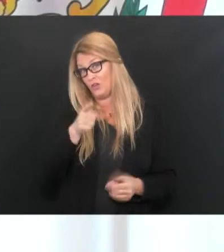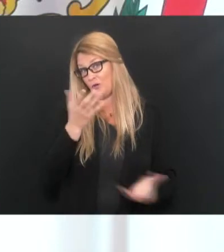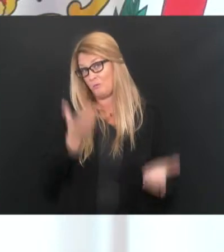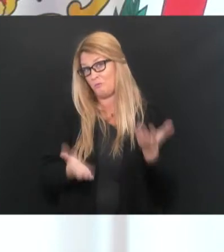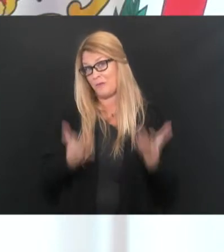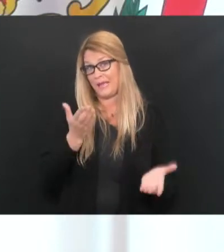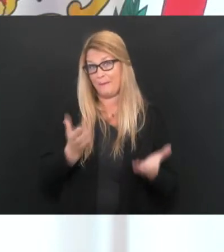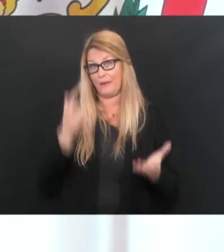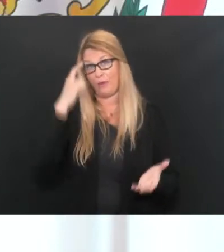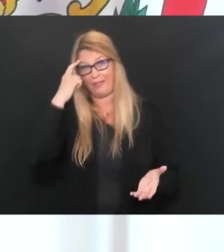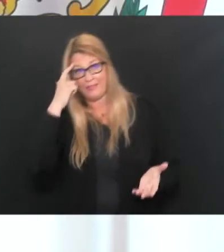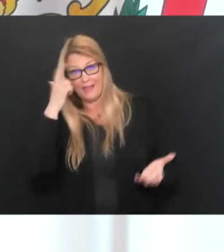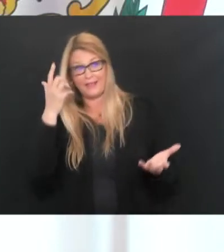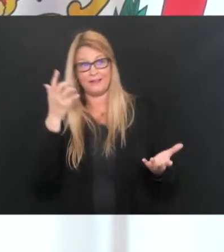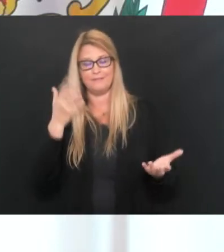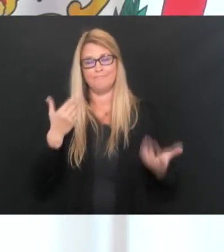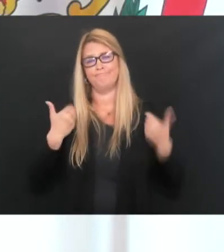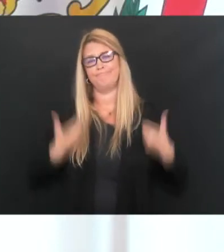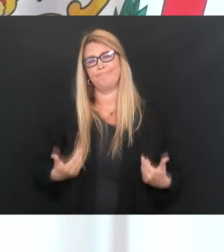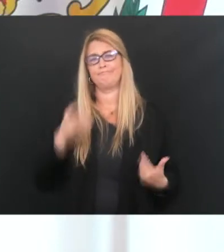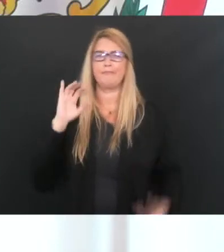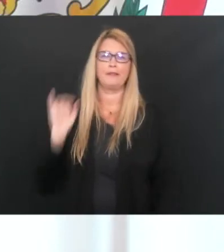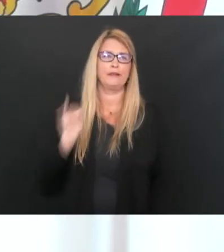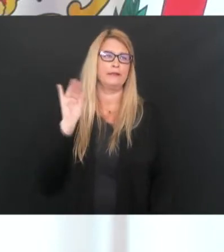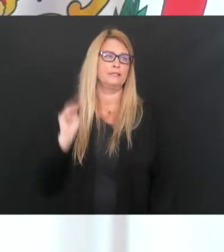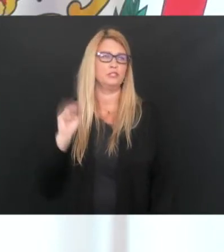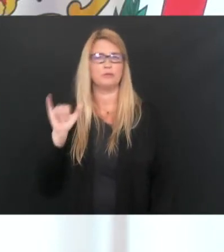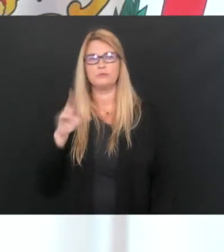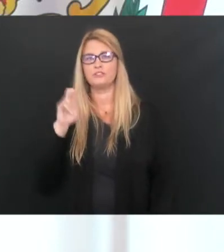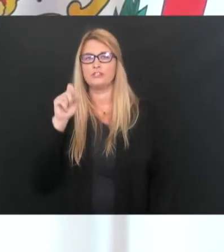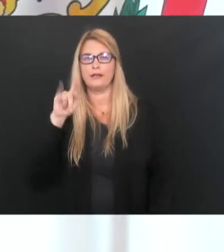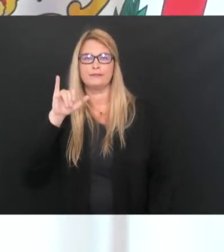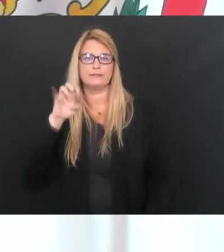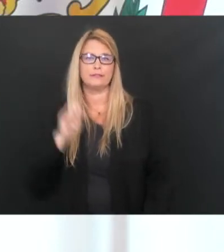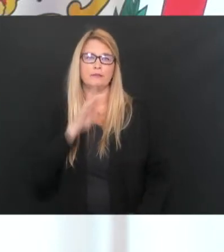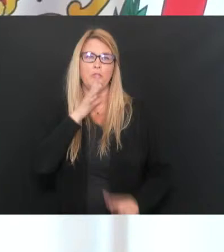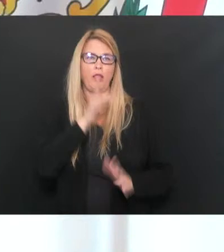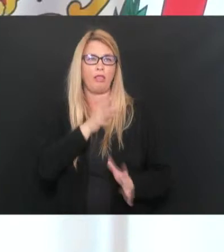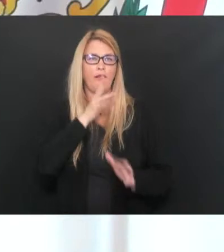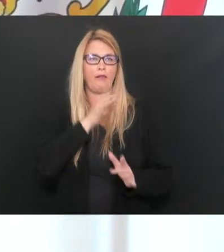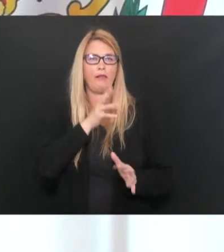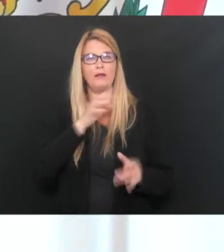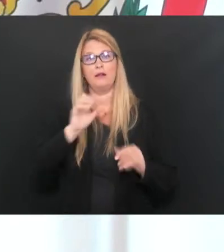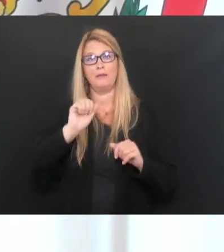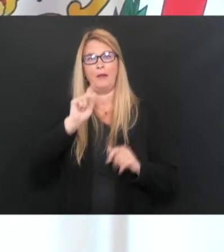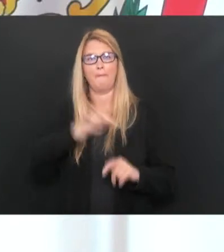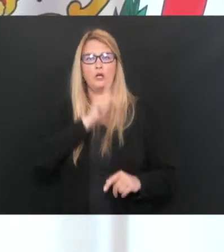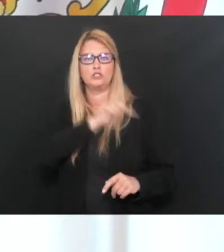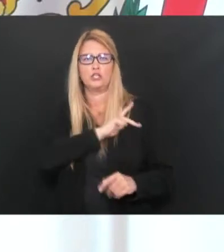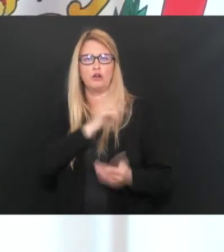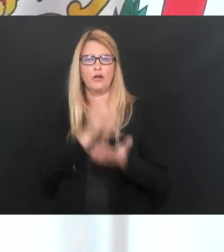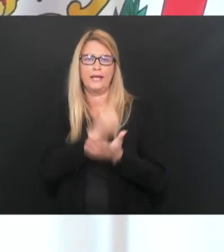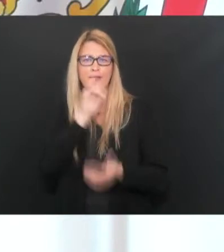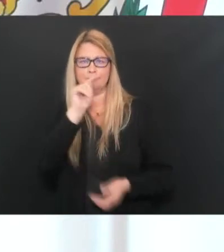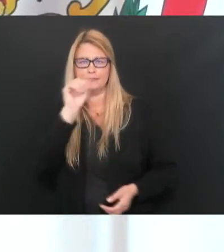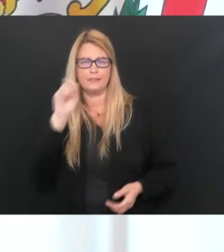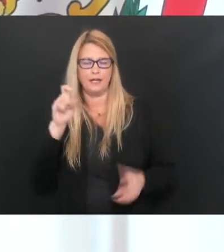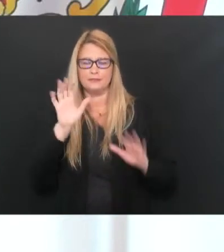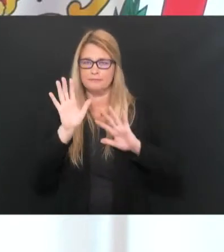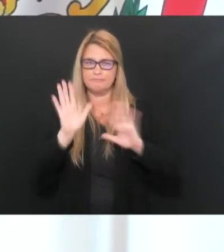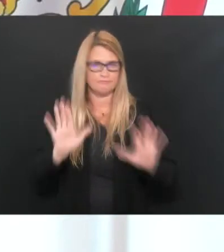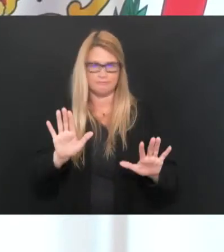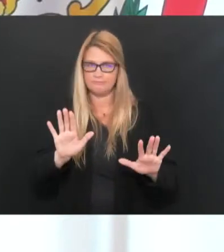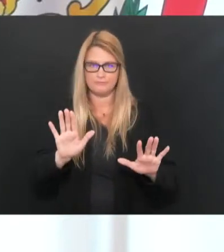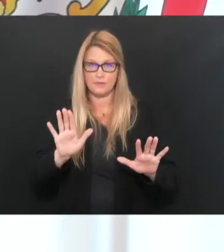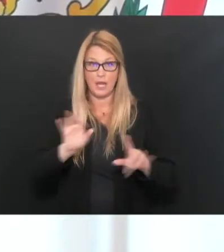this is just Jim Justice, spewing out things about the personal income tax. But I'm